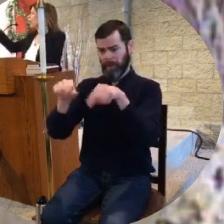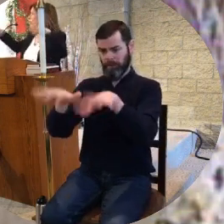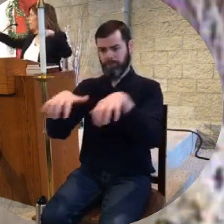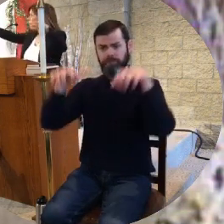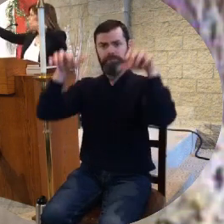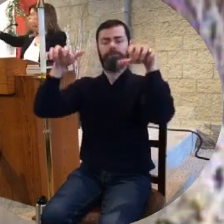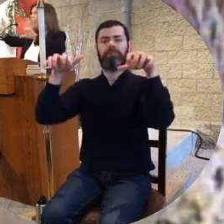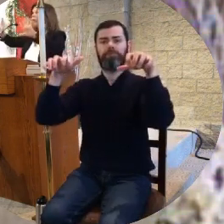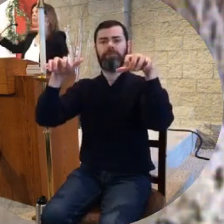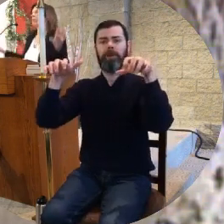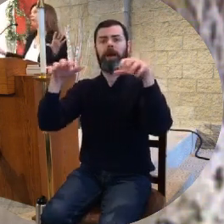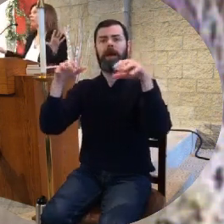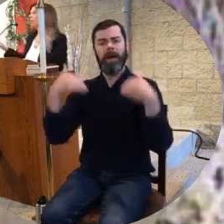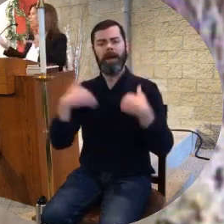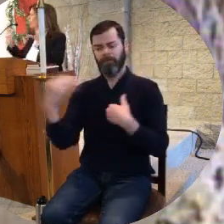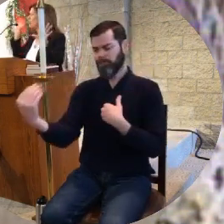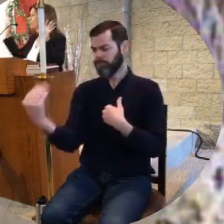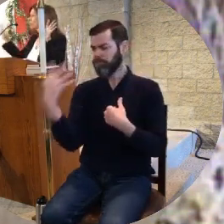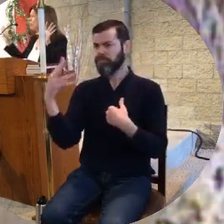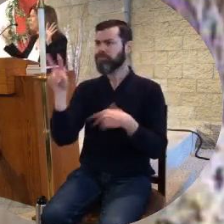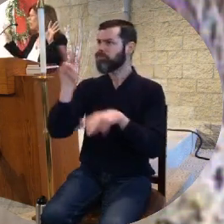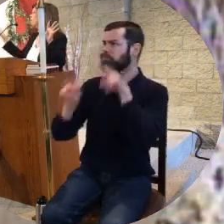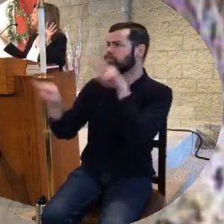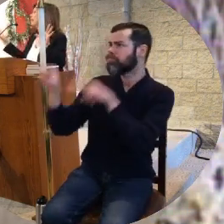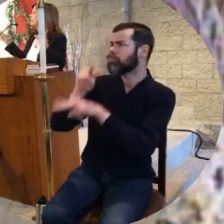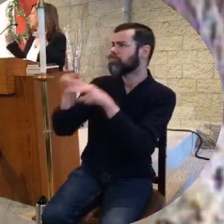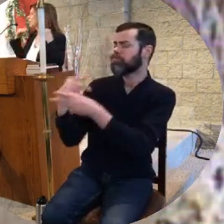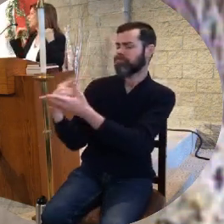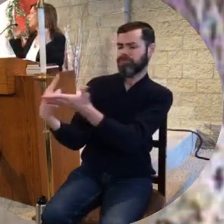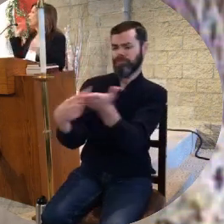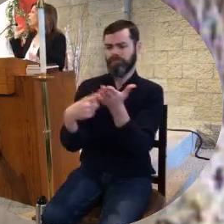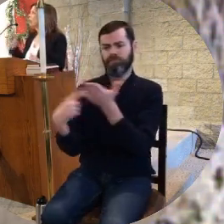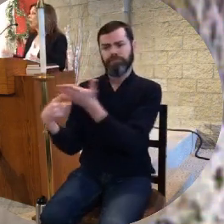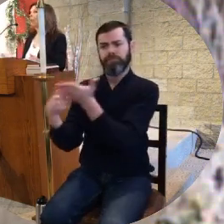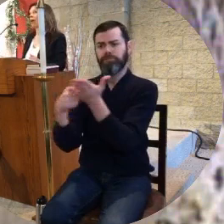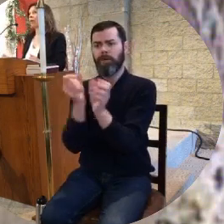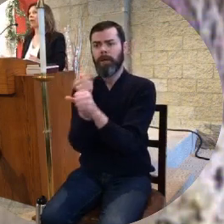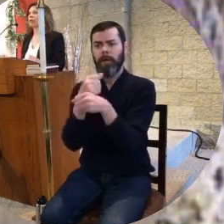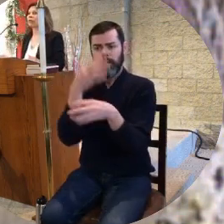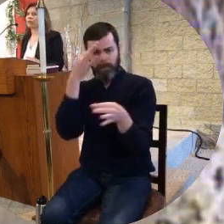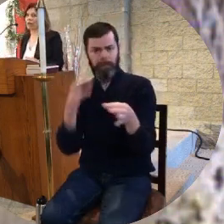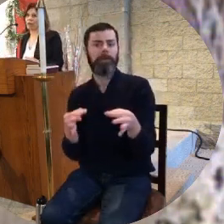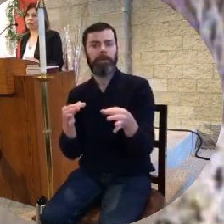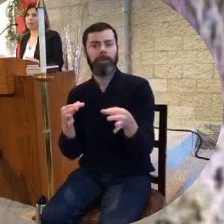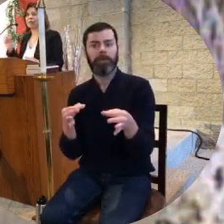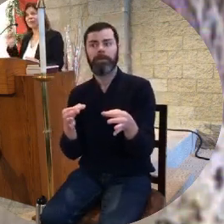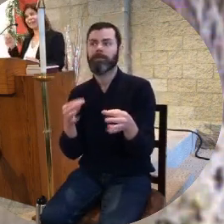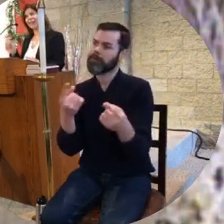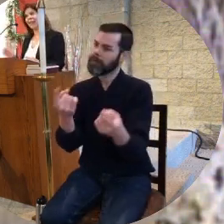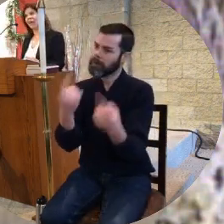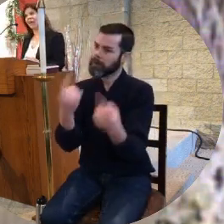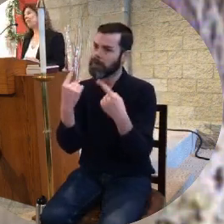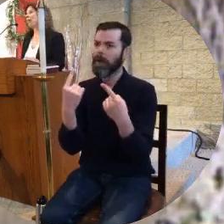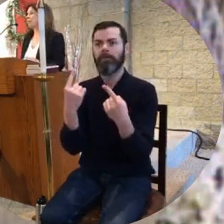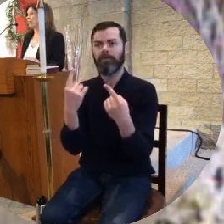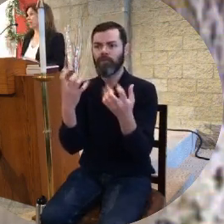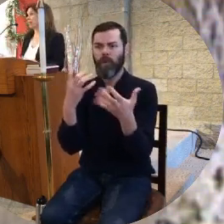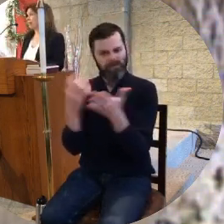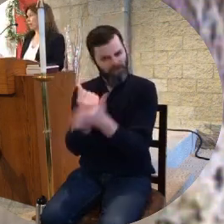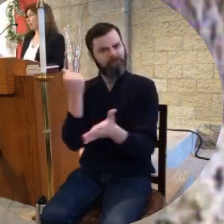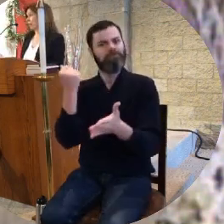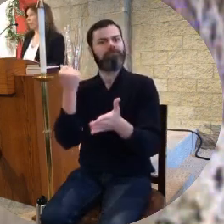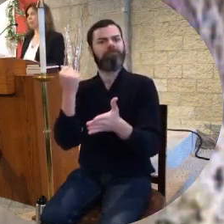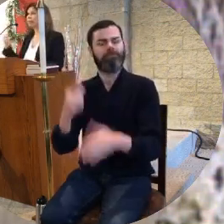going to meet in small groups and make some, you know, do some envisioning and make some decisions. You want to be here. You do not want to miss this, kicking off our